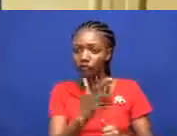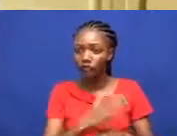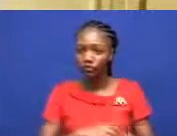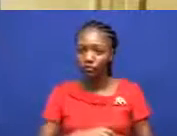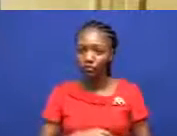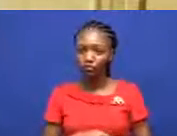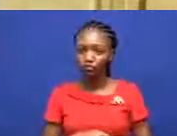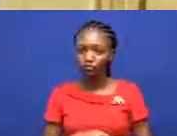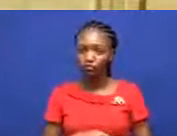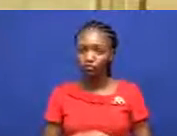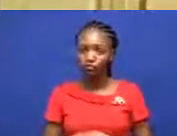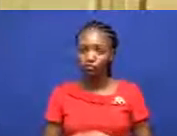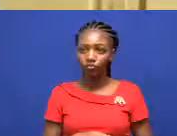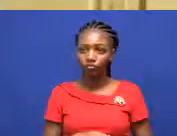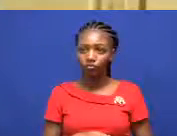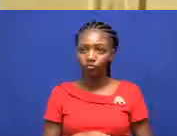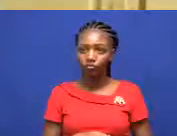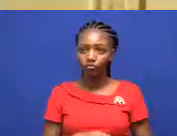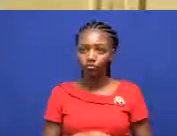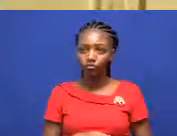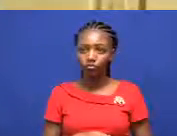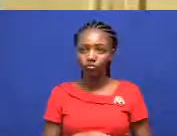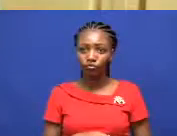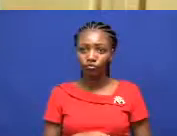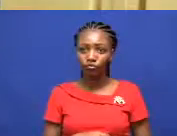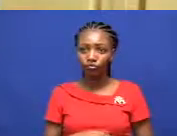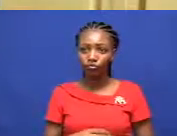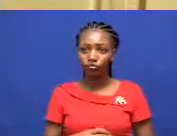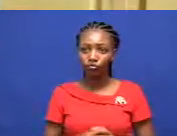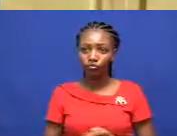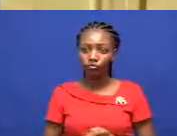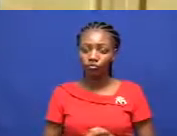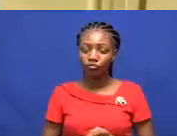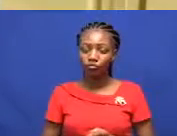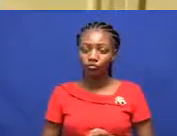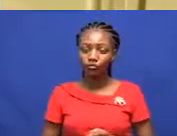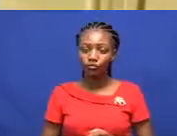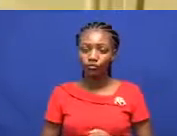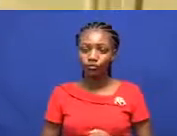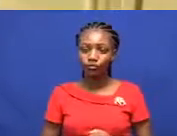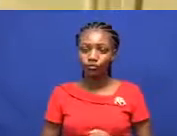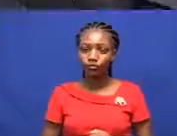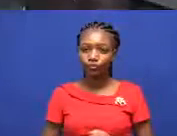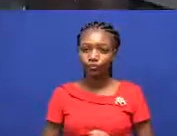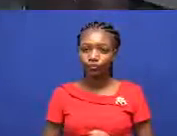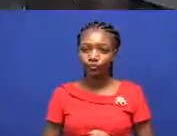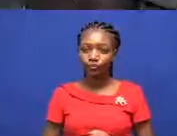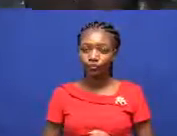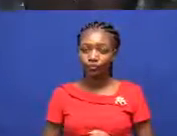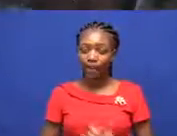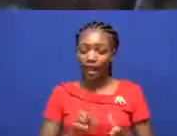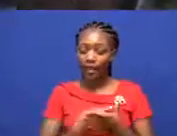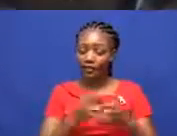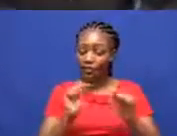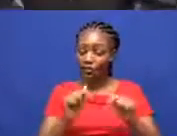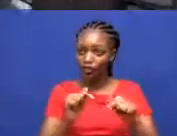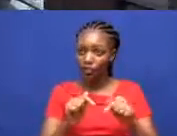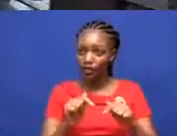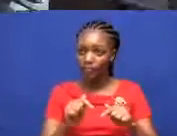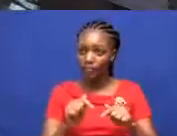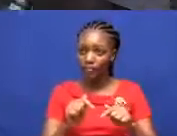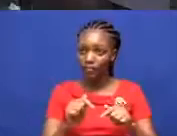Platinum Loyal near DJ Son of Nation. And today, yours